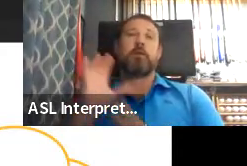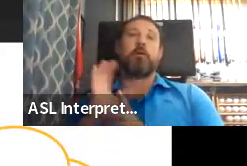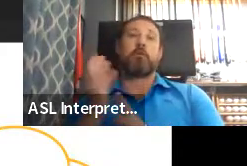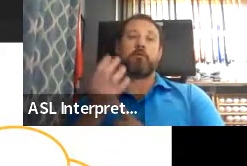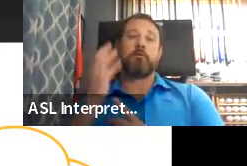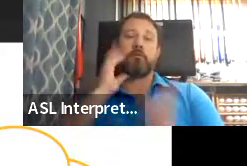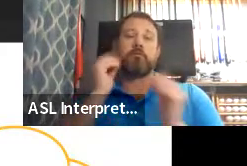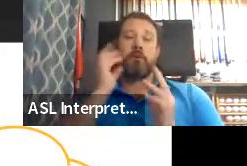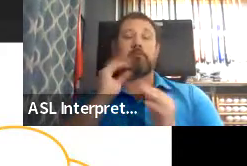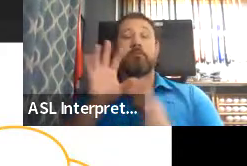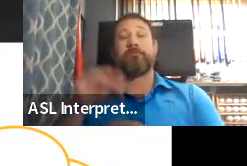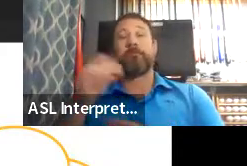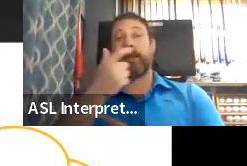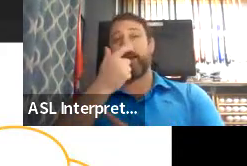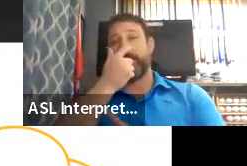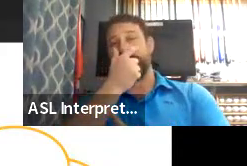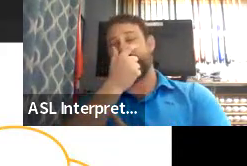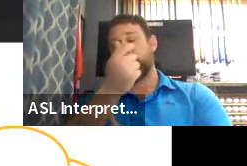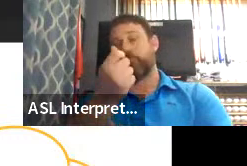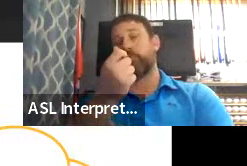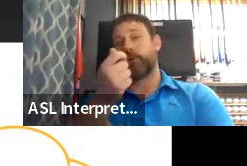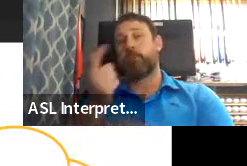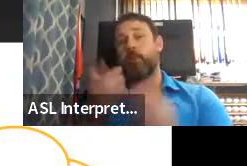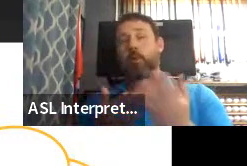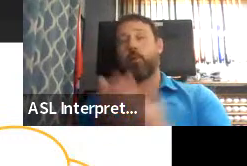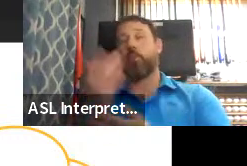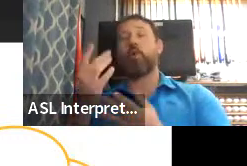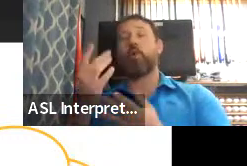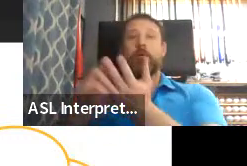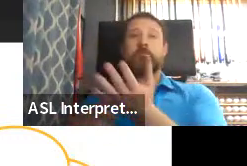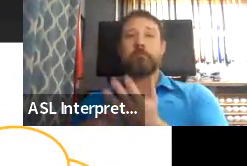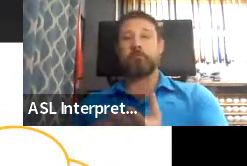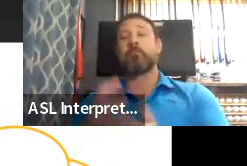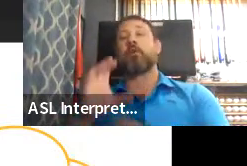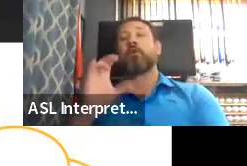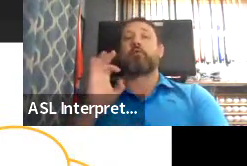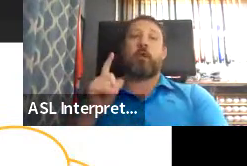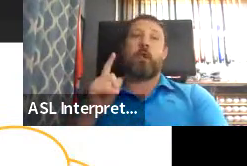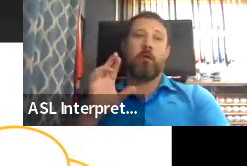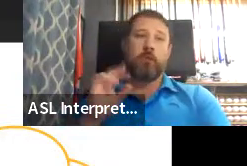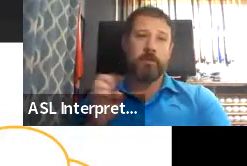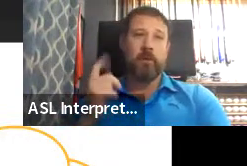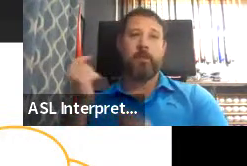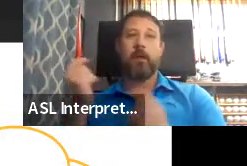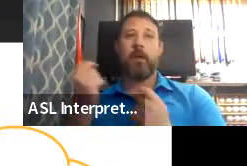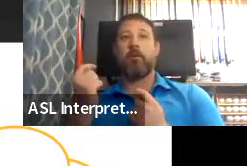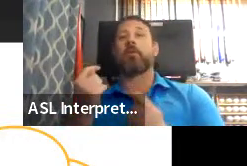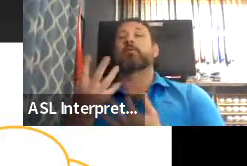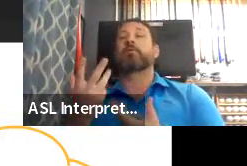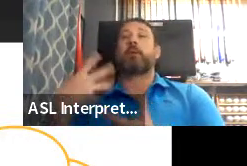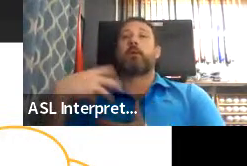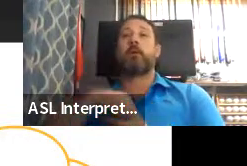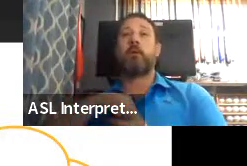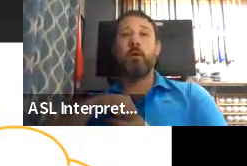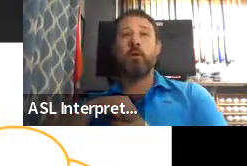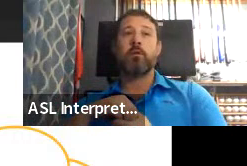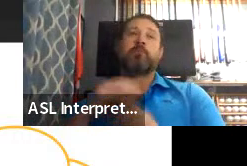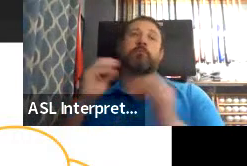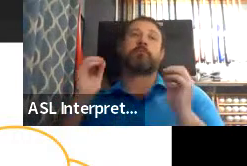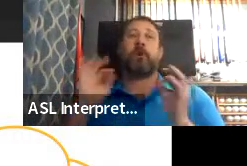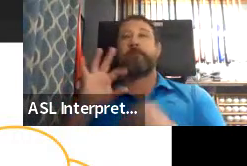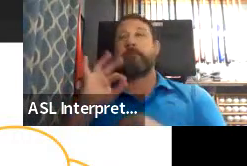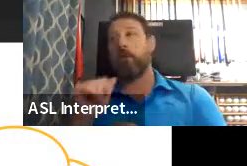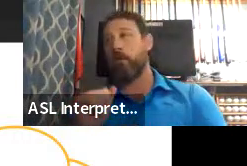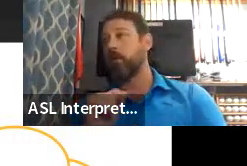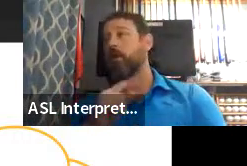And I find it interesting that, you know, we were going through all these debates about critical race theory and whether the curriculum should be taught in Florida and other places.